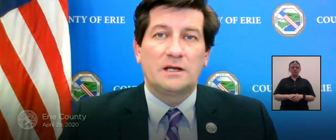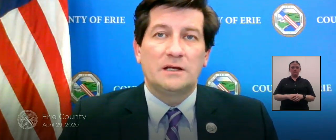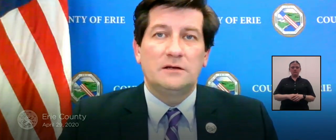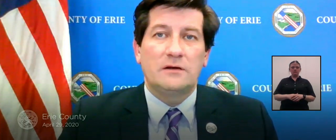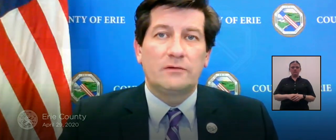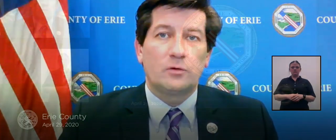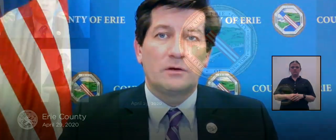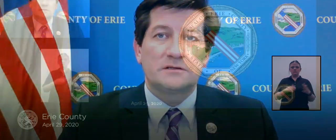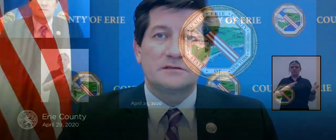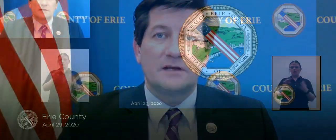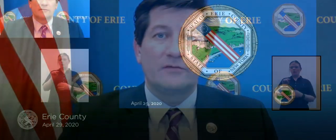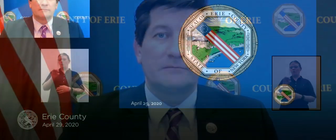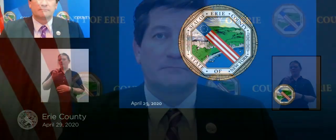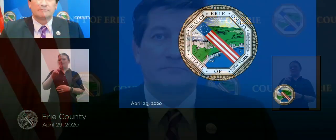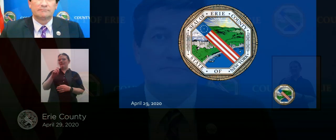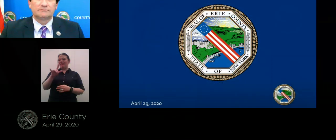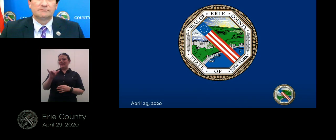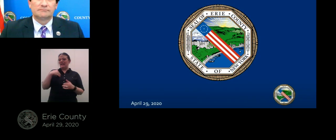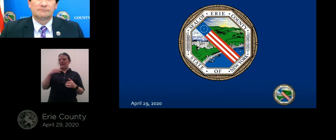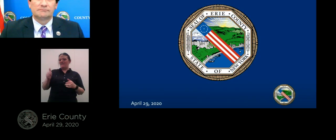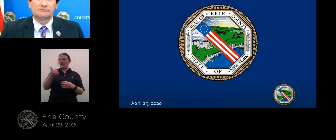Dave McKinley, do you have any more questions, David?